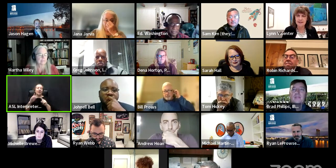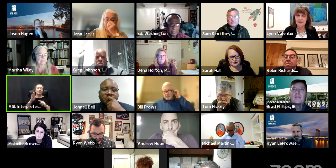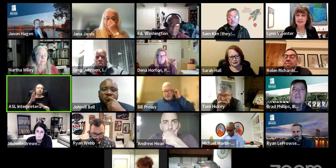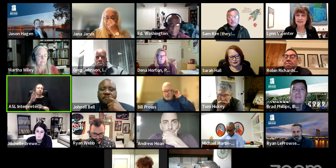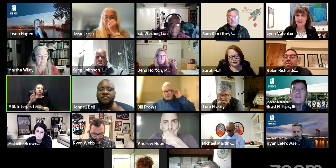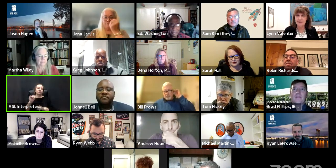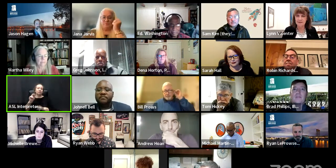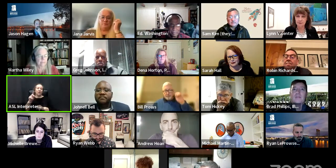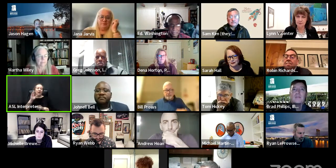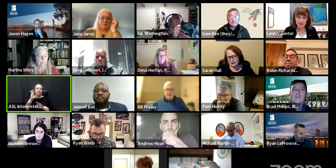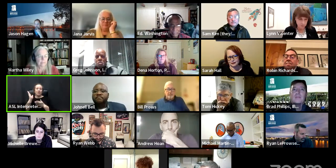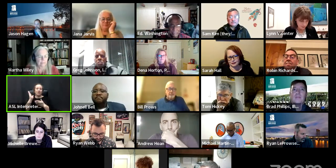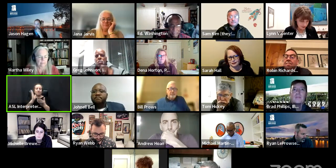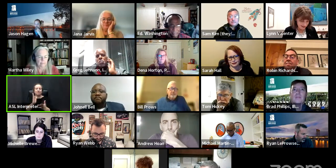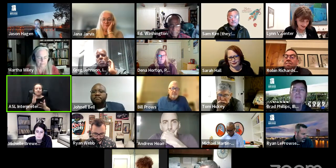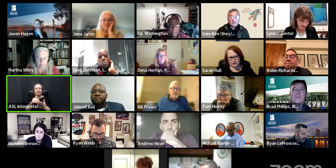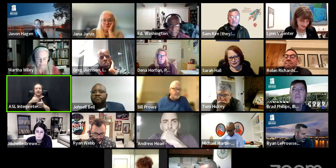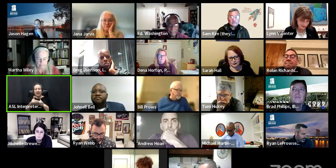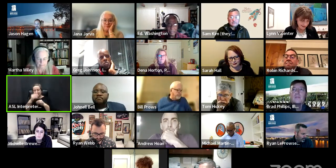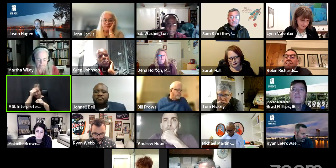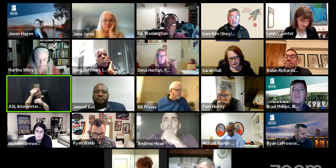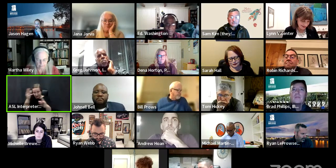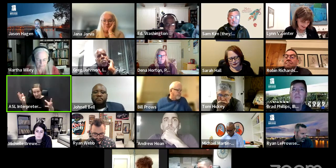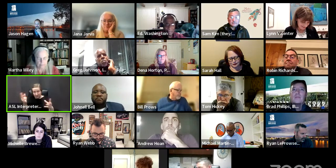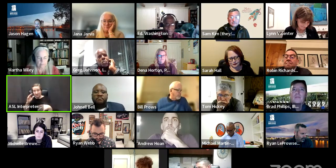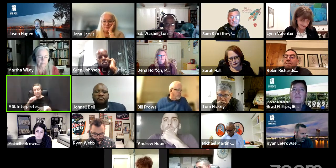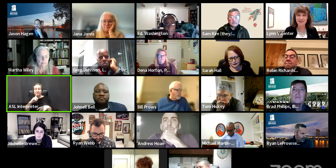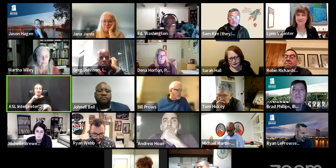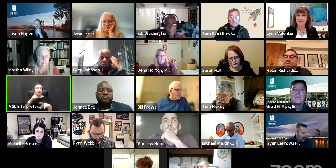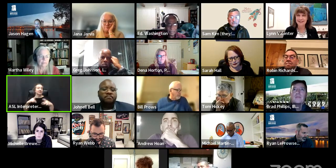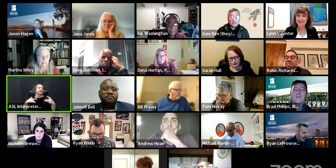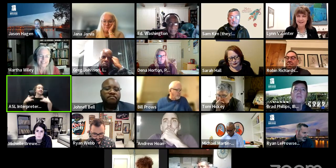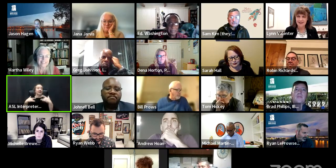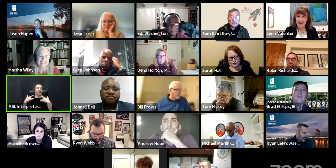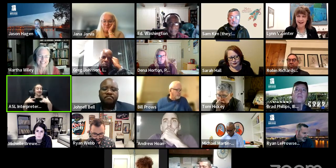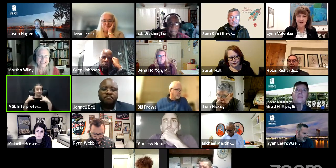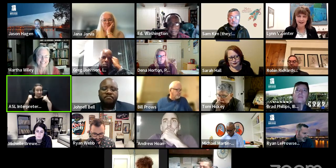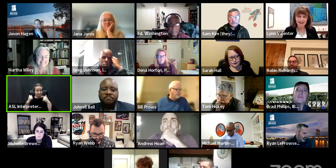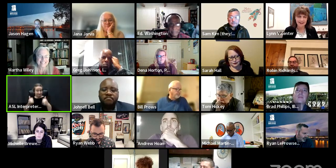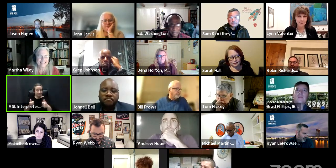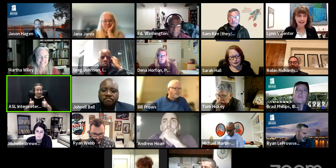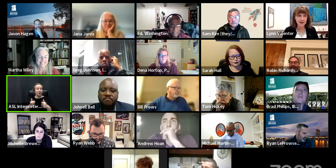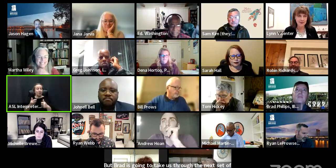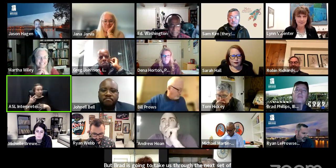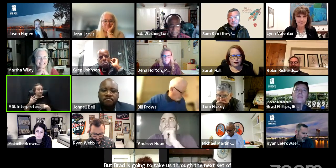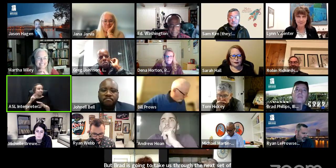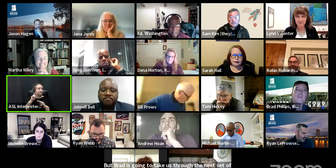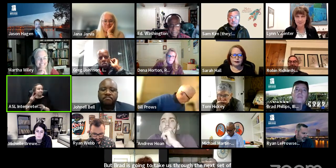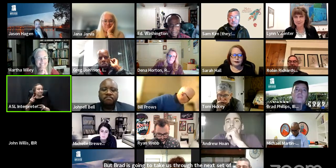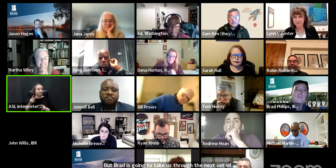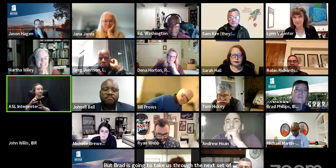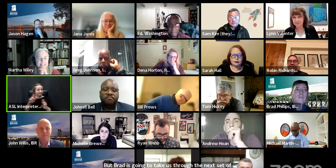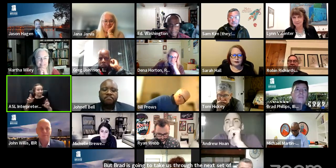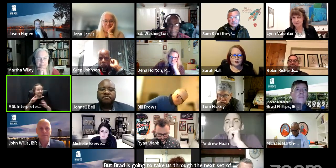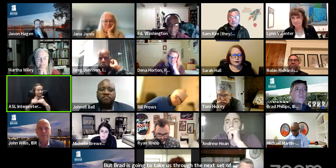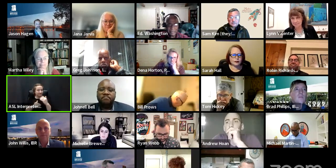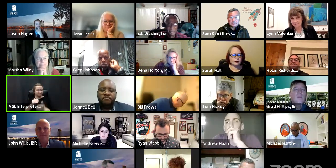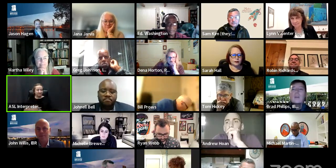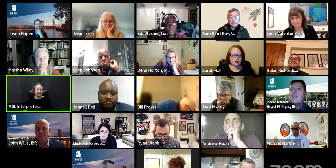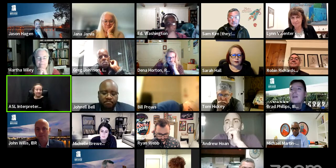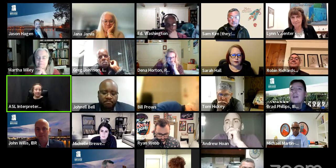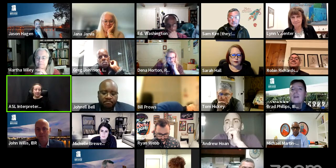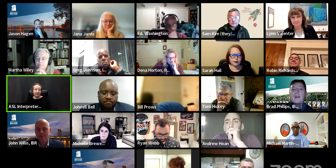through the next set of information, which is super exciting. So hang on, and here we go.